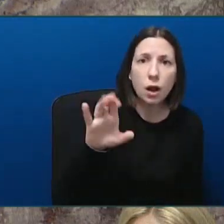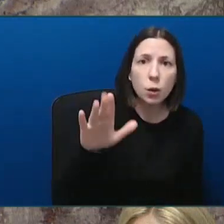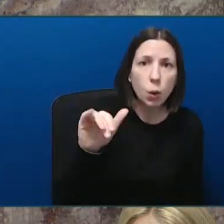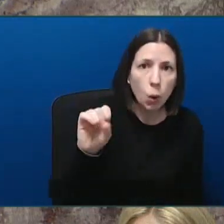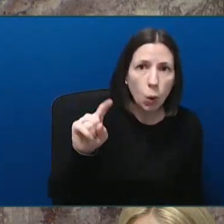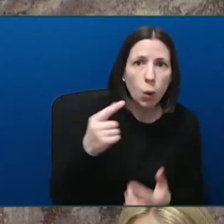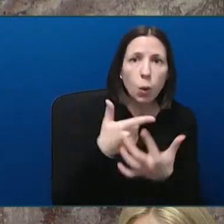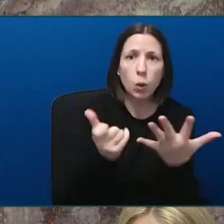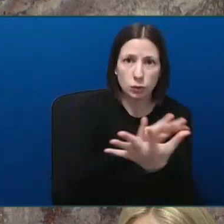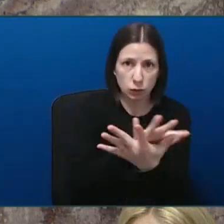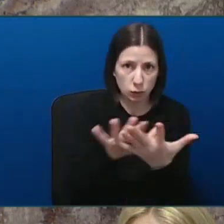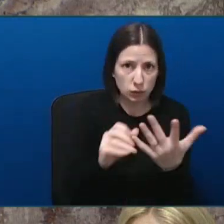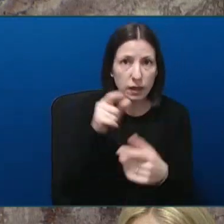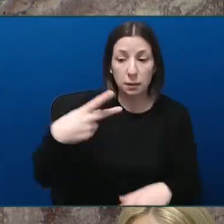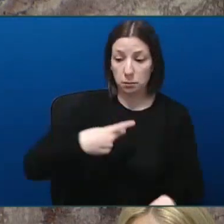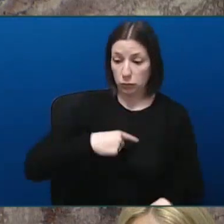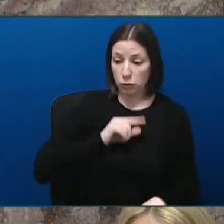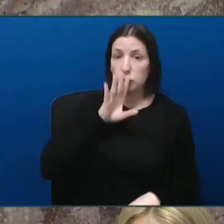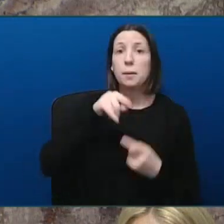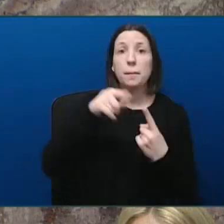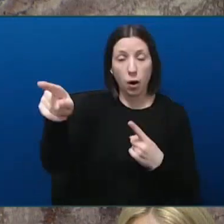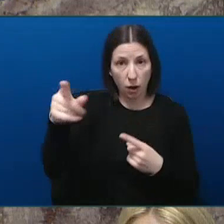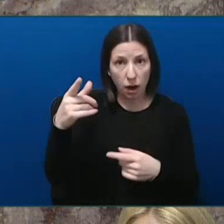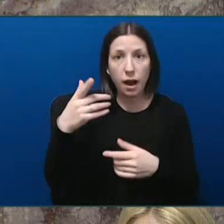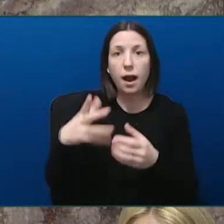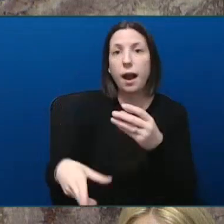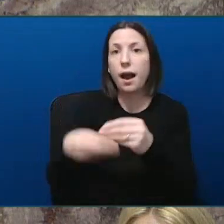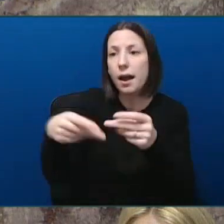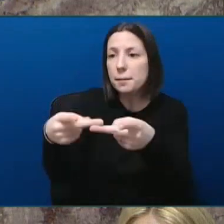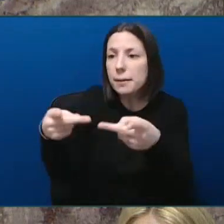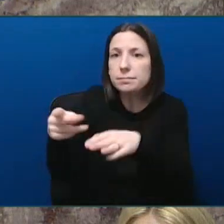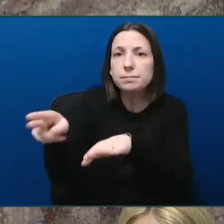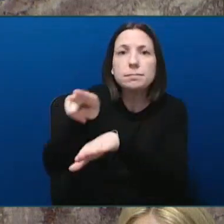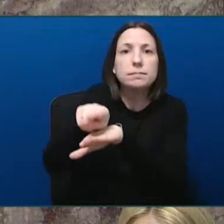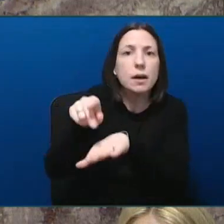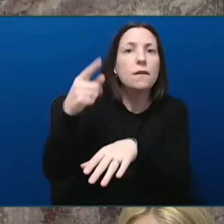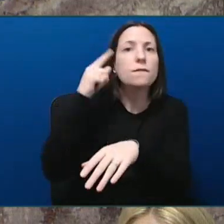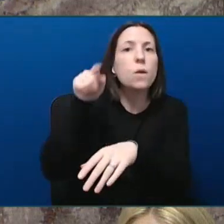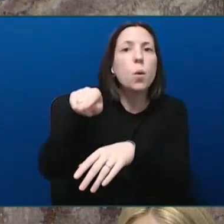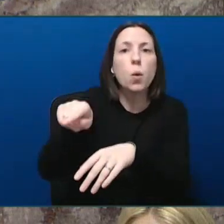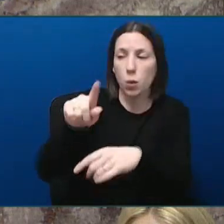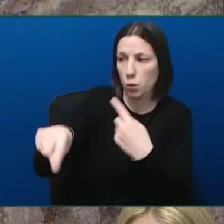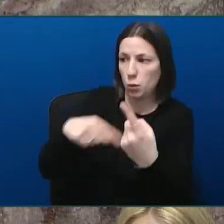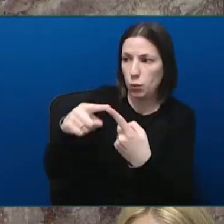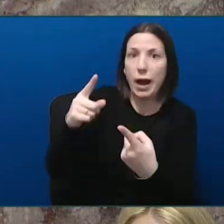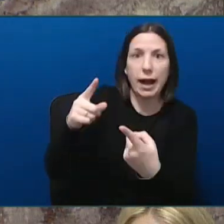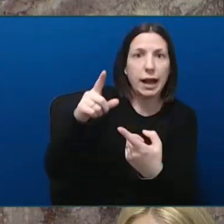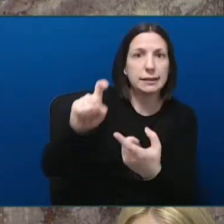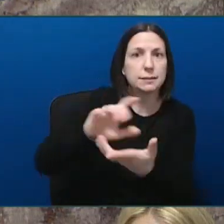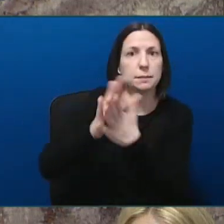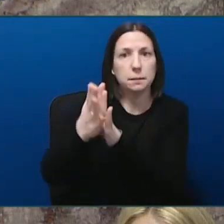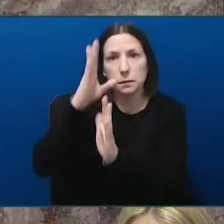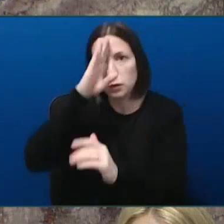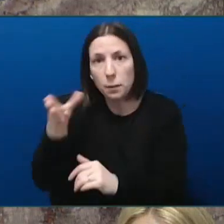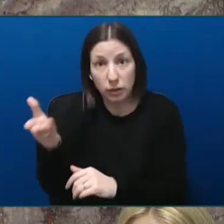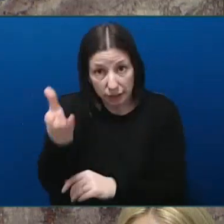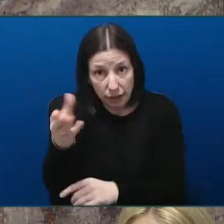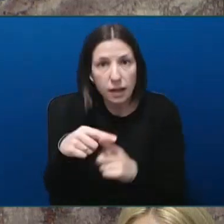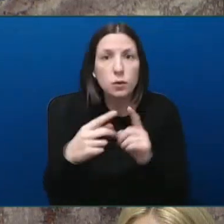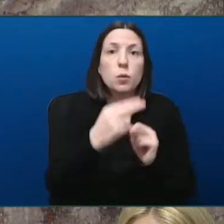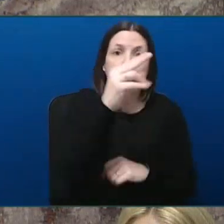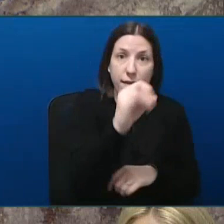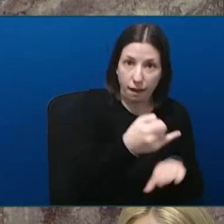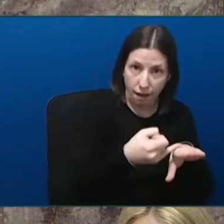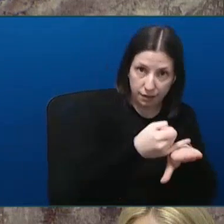beds in Prince George, that is part of the answer to this. When we talk about expanding sobering beds on the North Island, that is part of